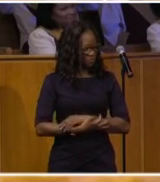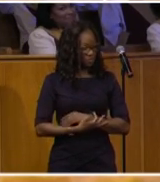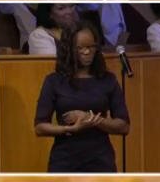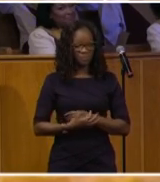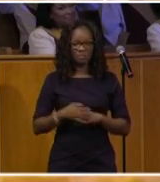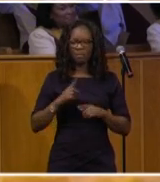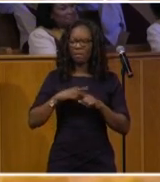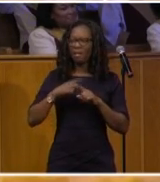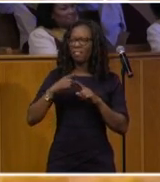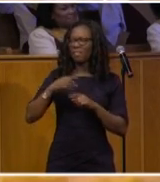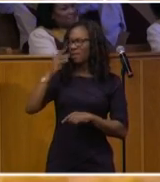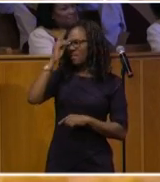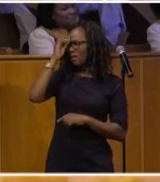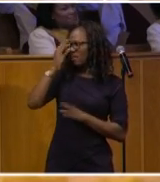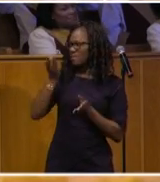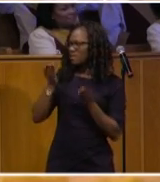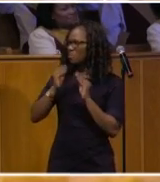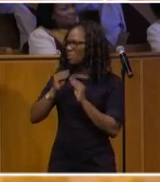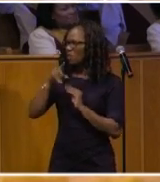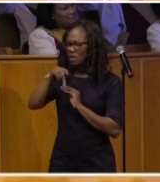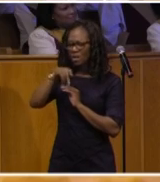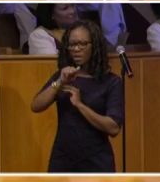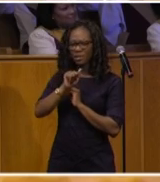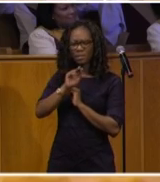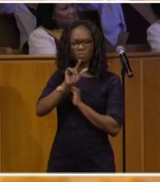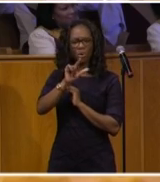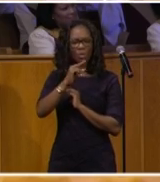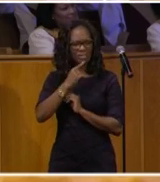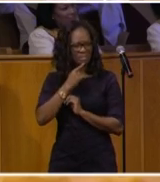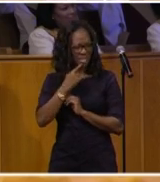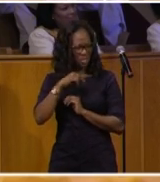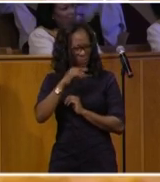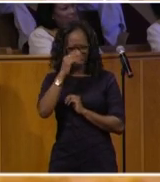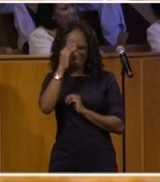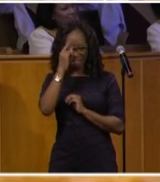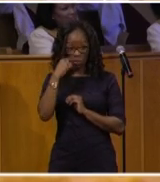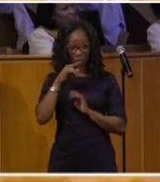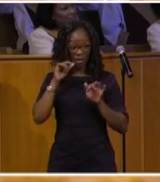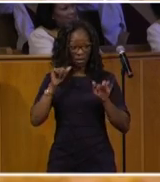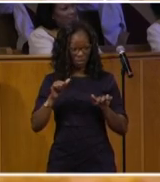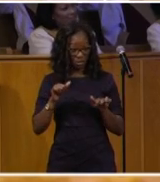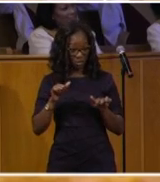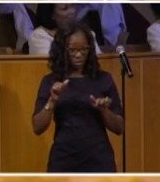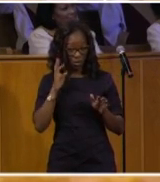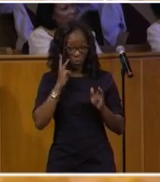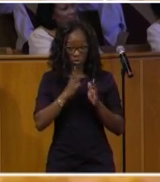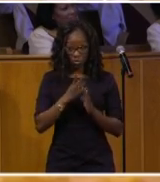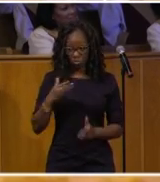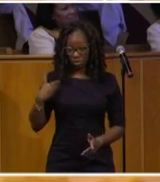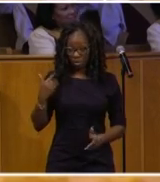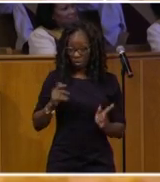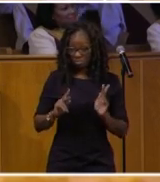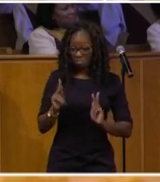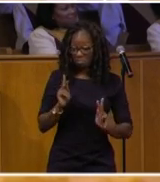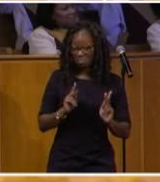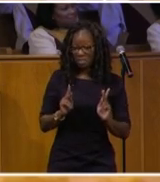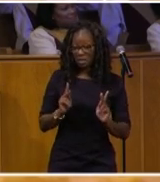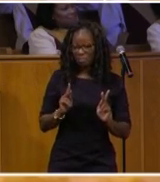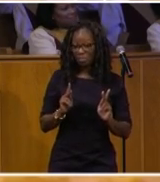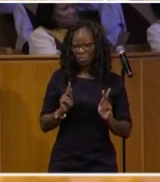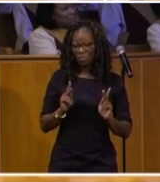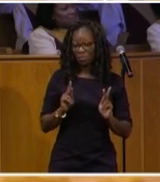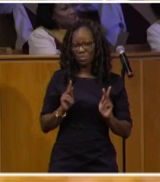And then I thought about it. Did Paul say that we think that we could witness to the young people